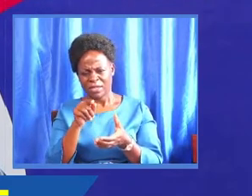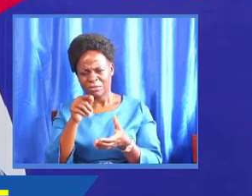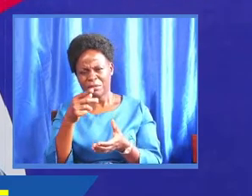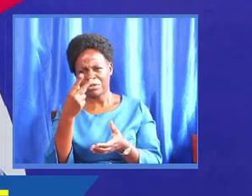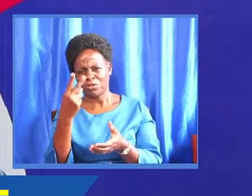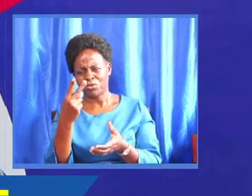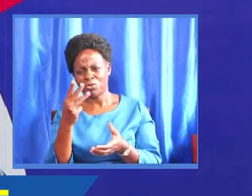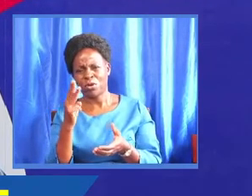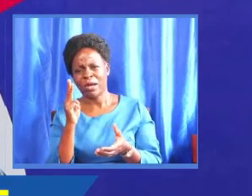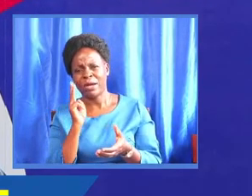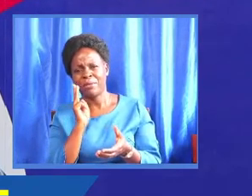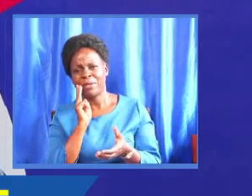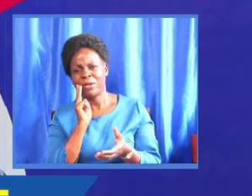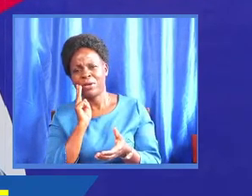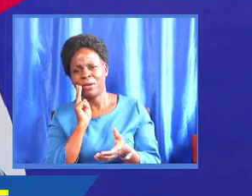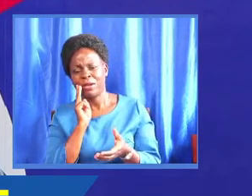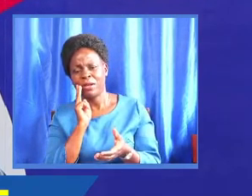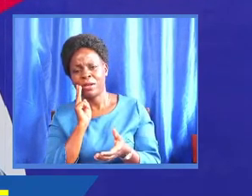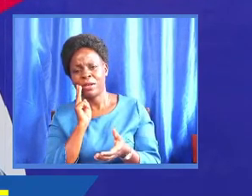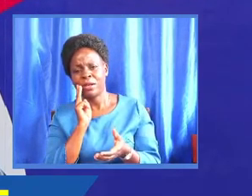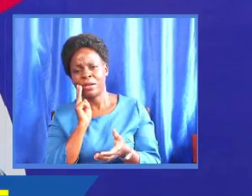shillings rent,